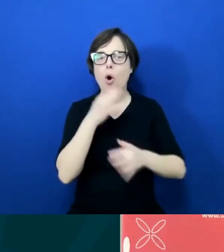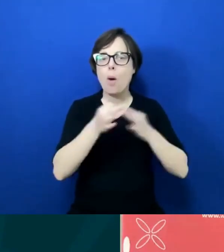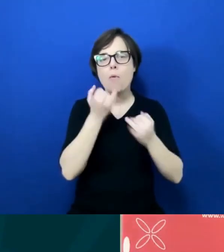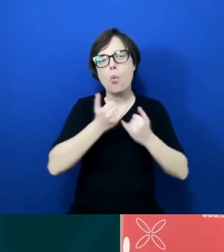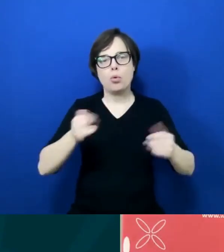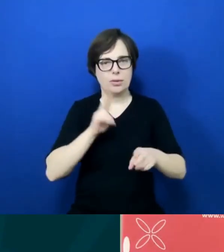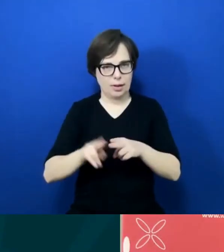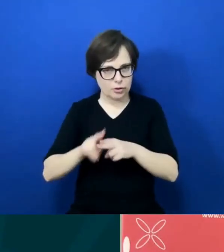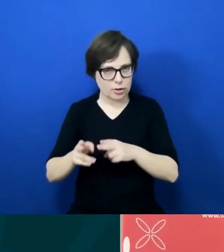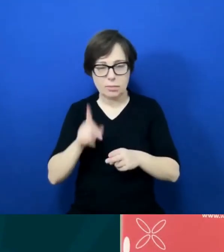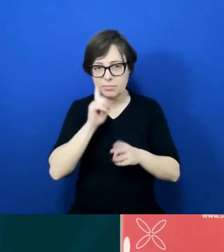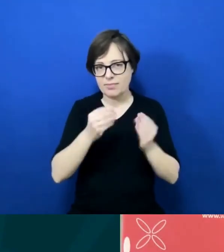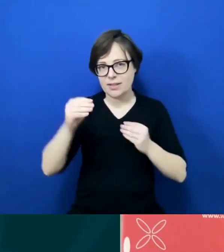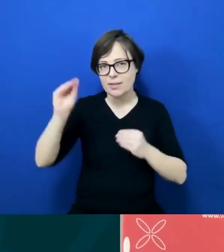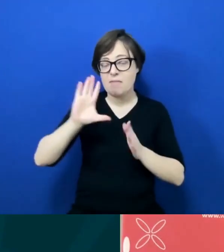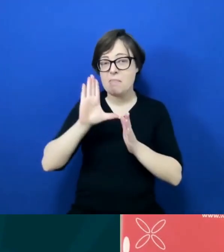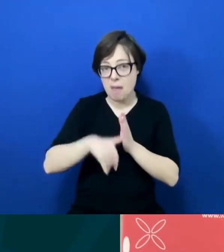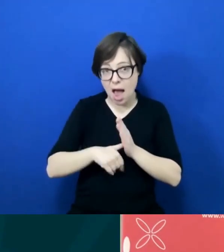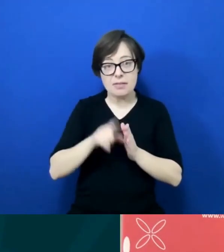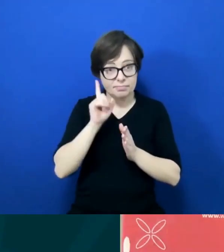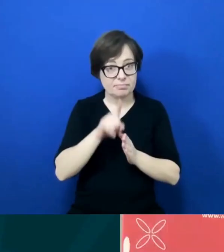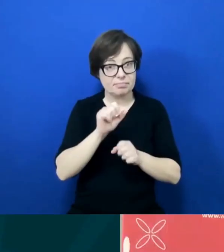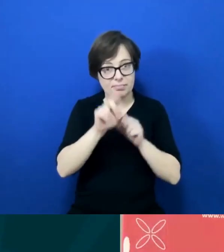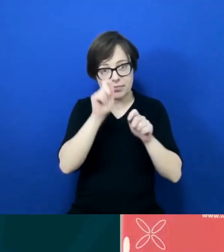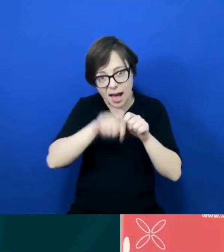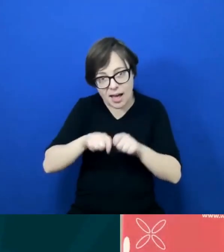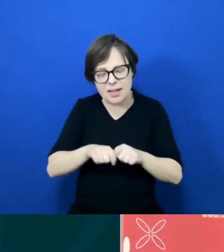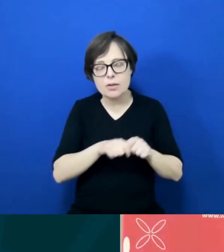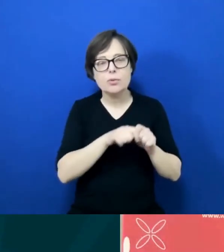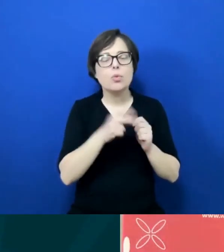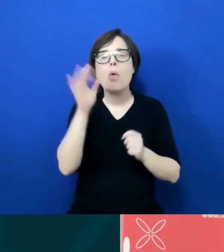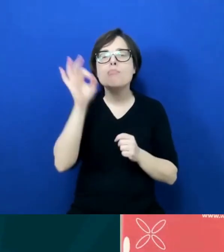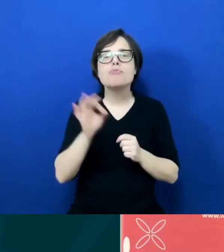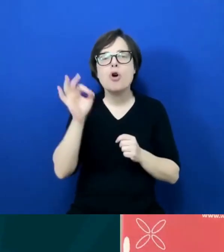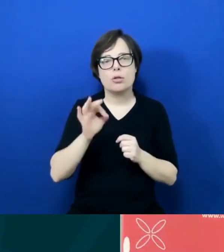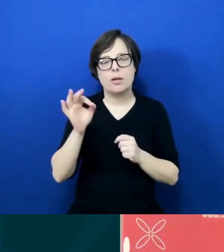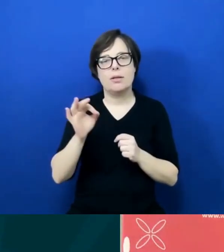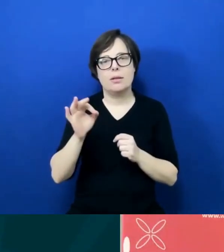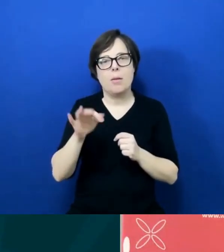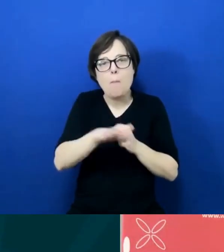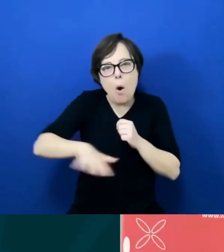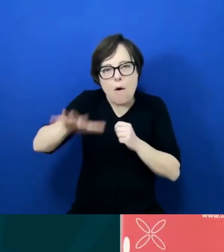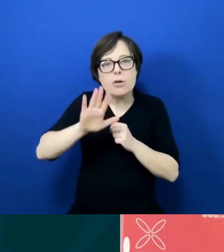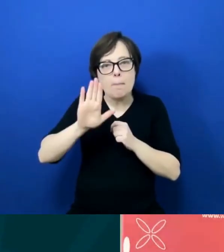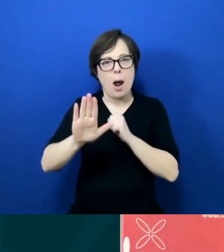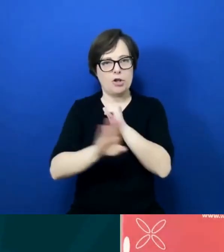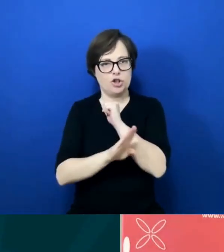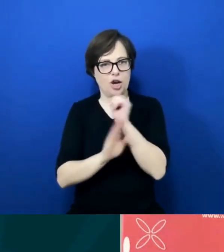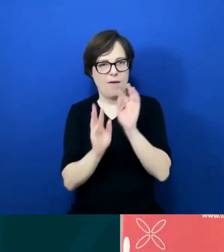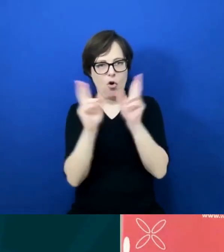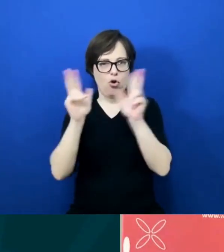residents' imagination. And also you have mentioned the planning tools. For example, the percentage